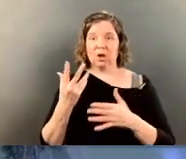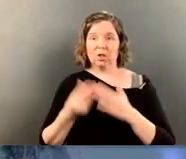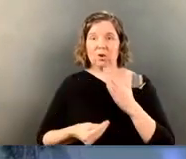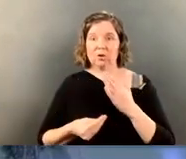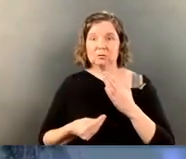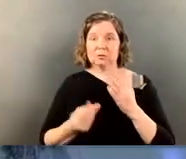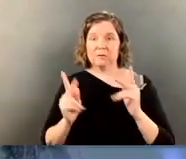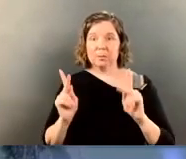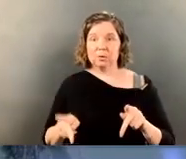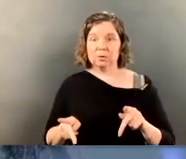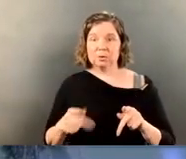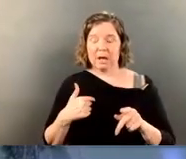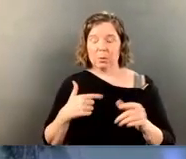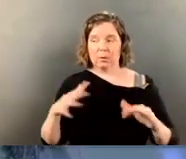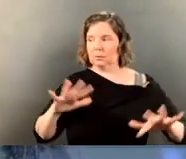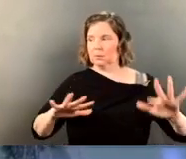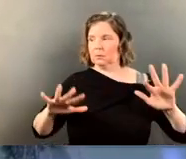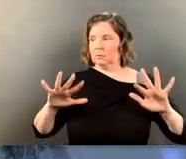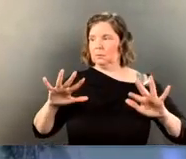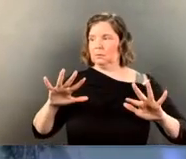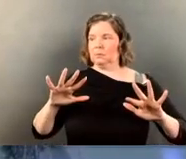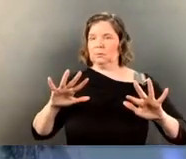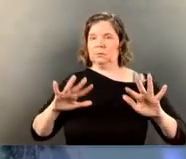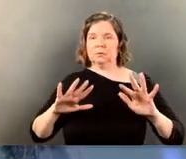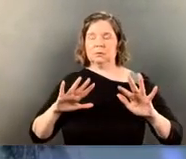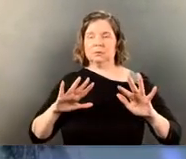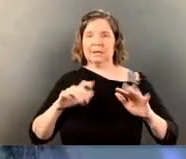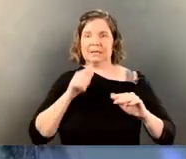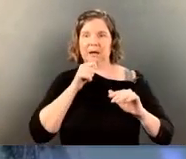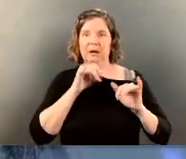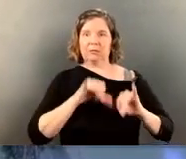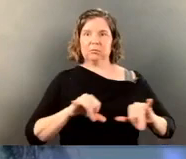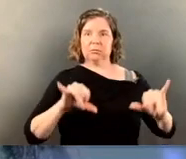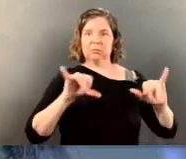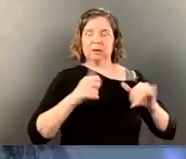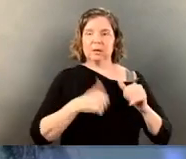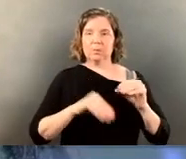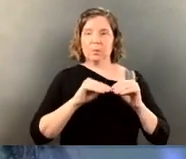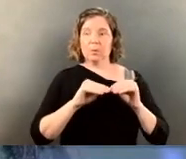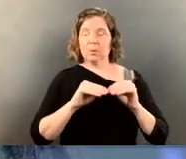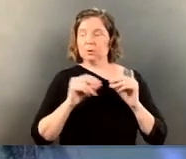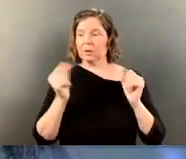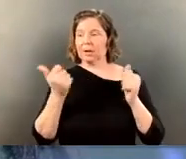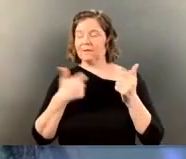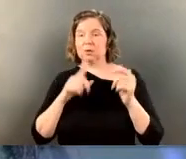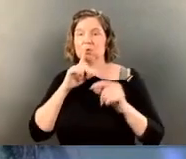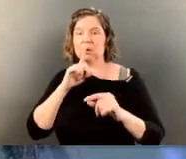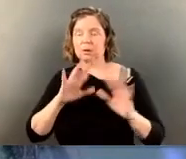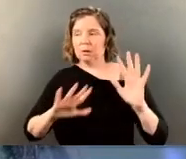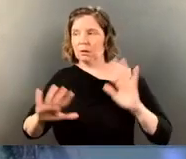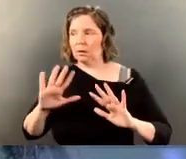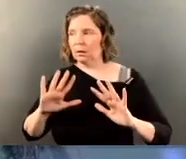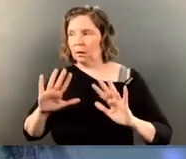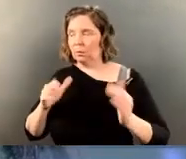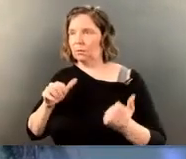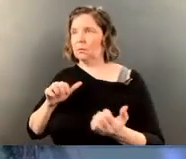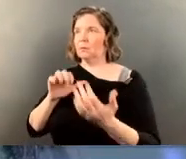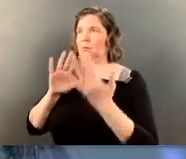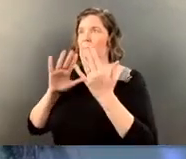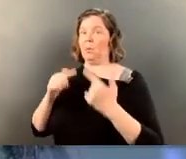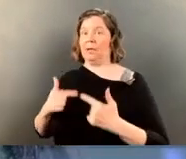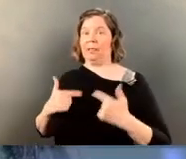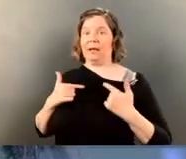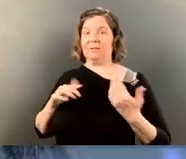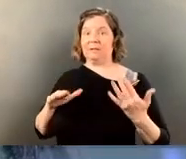one and we're shaken out of the illusion, and all of a sudden everything's real and we have to deal with life